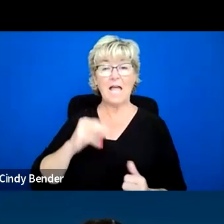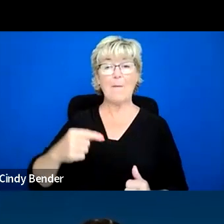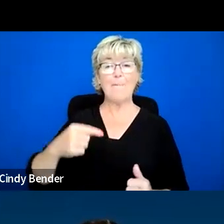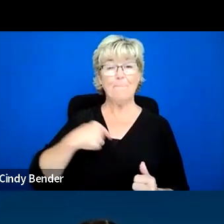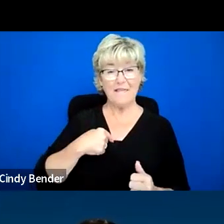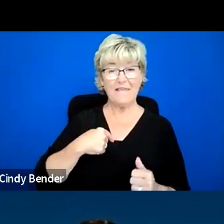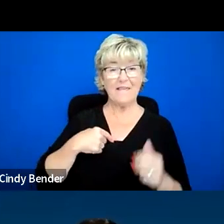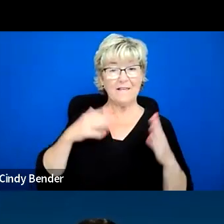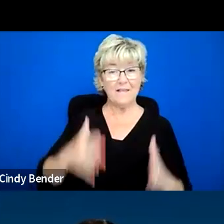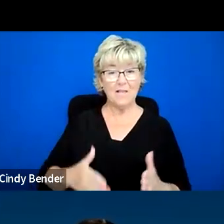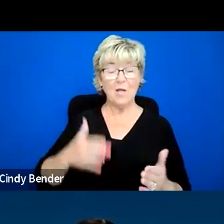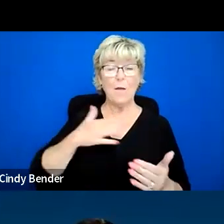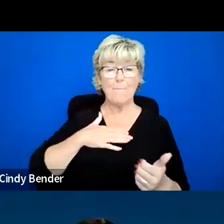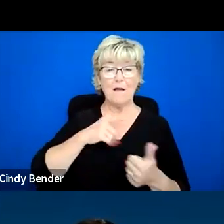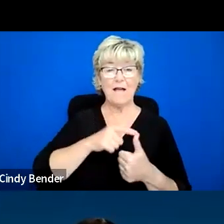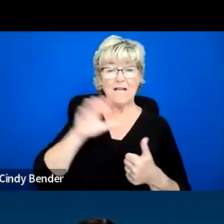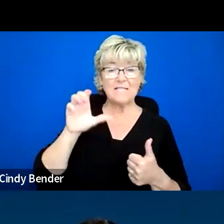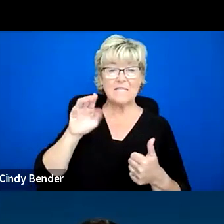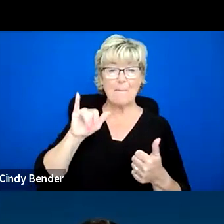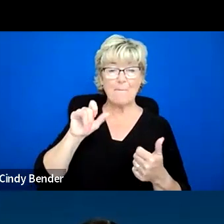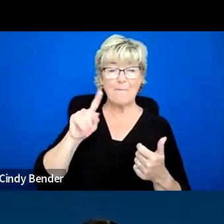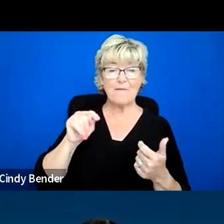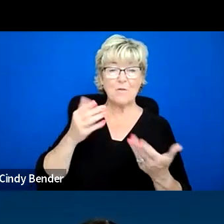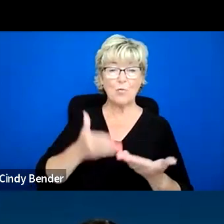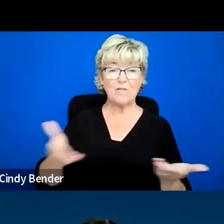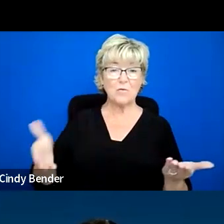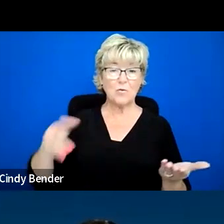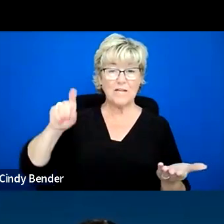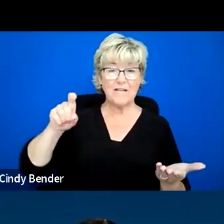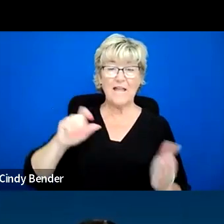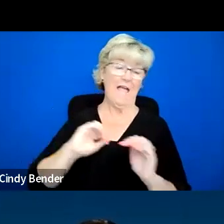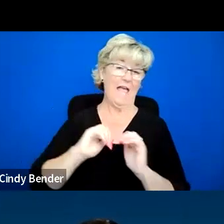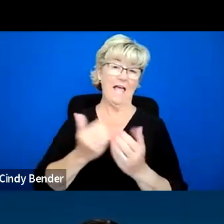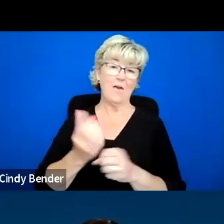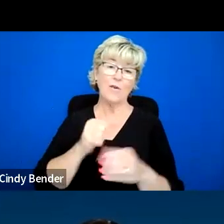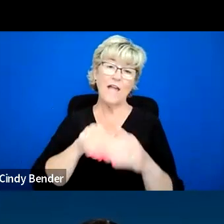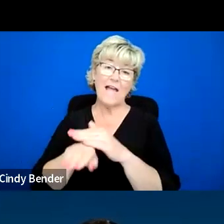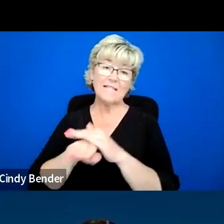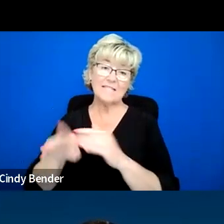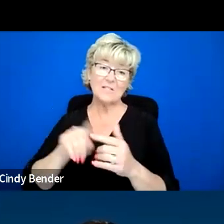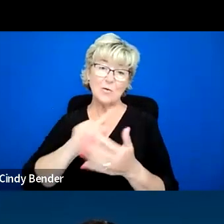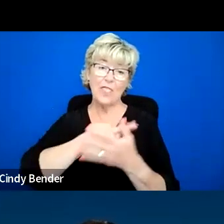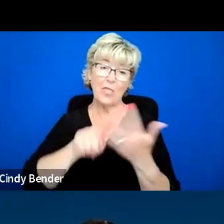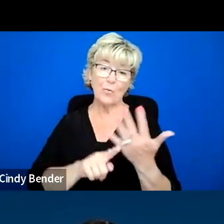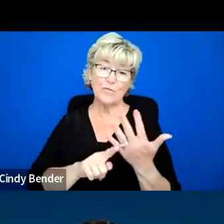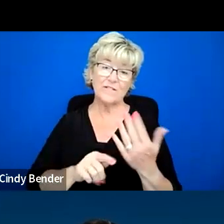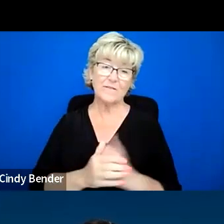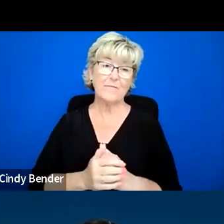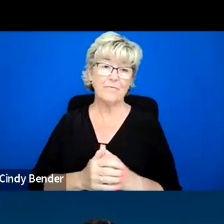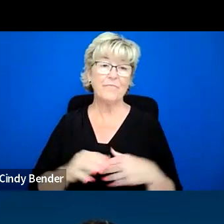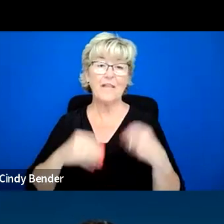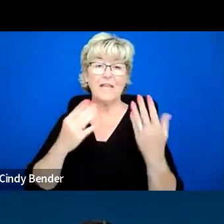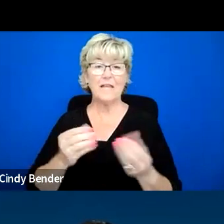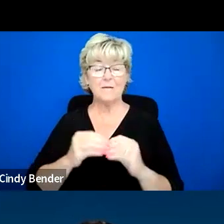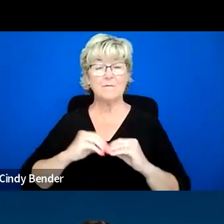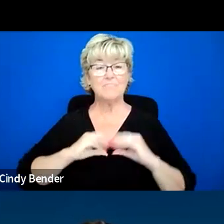people. These are my CMIST resource needs. How can I get access to them? It just gives a lot of dignity